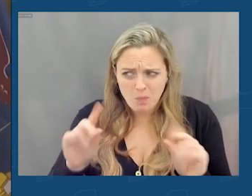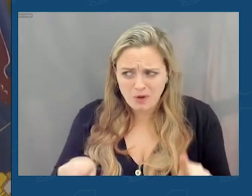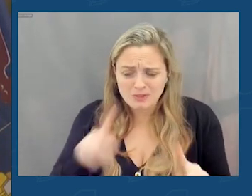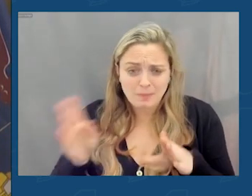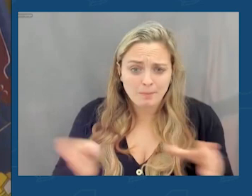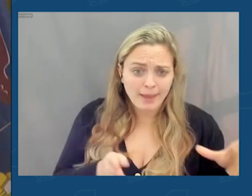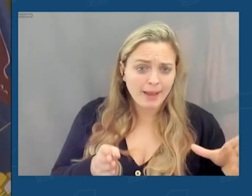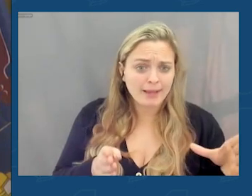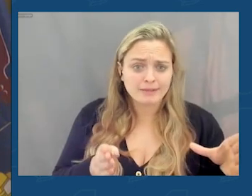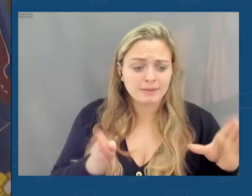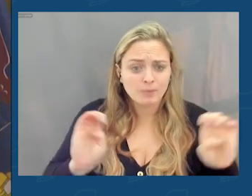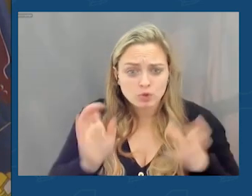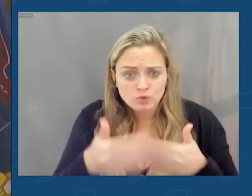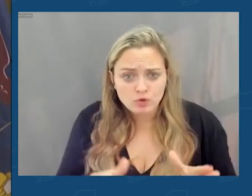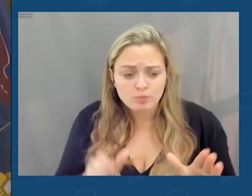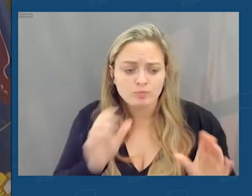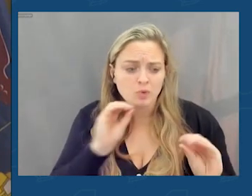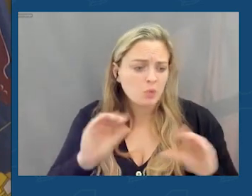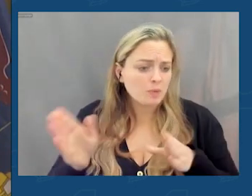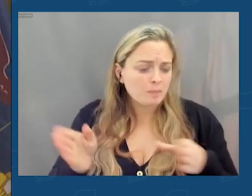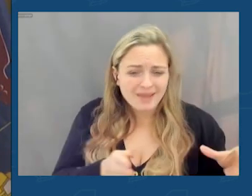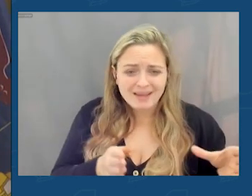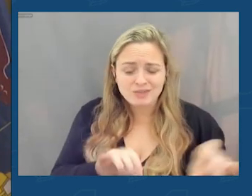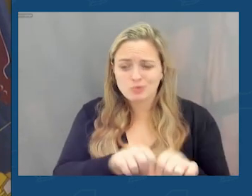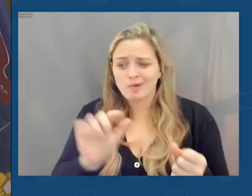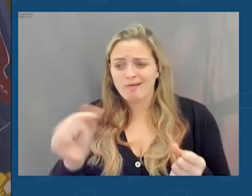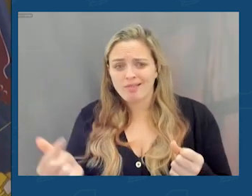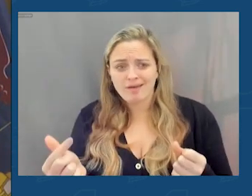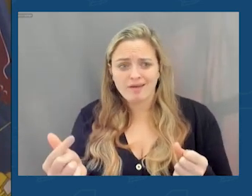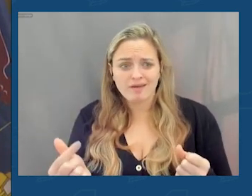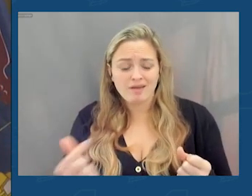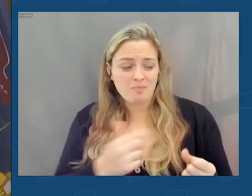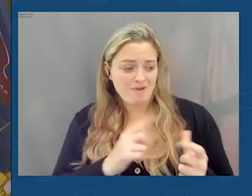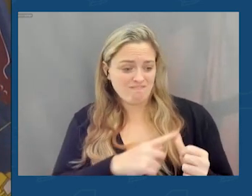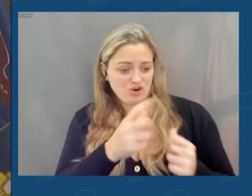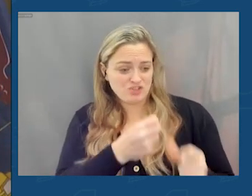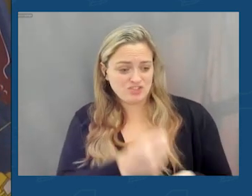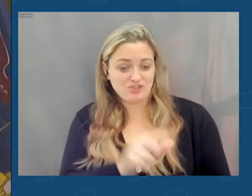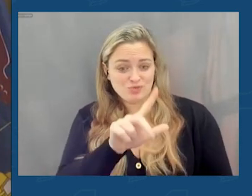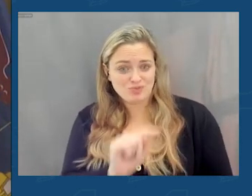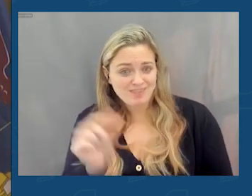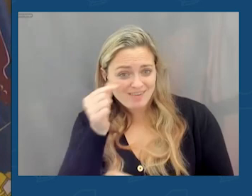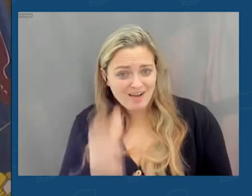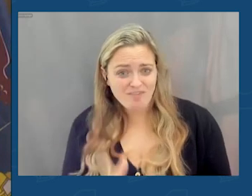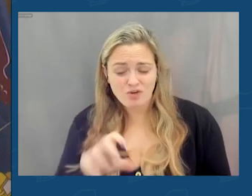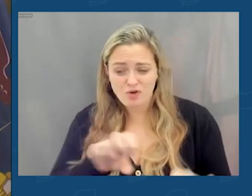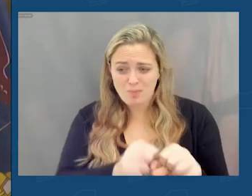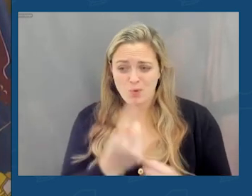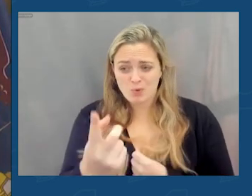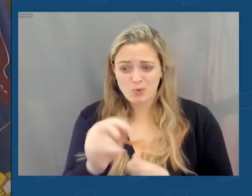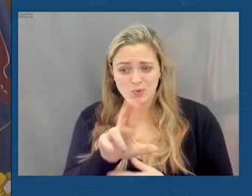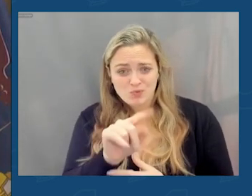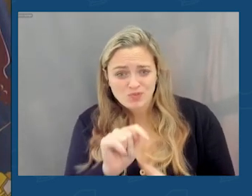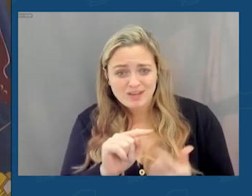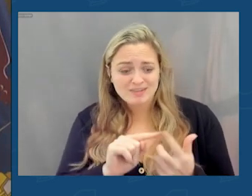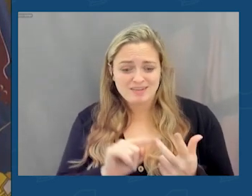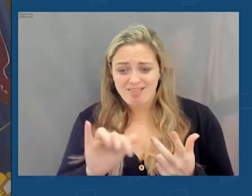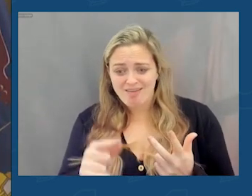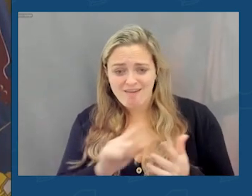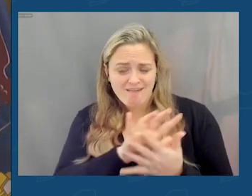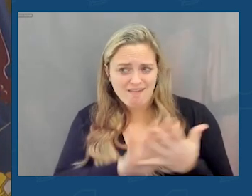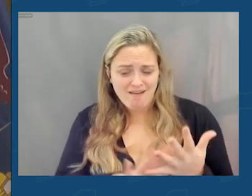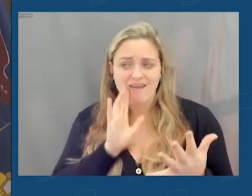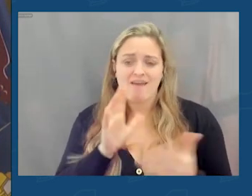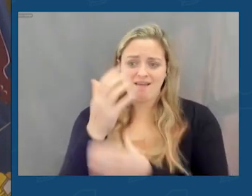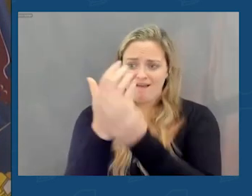leg. I broke a few ribs and 2 wrists my first year as lieutenant governor. I didn't plan for that. I walked around with a cast on for a long time,